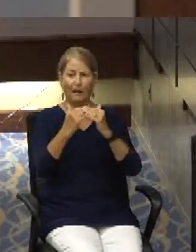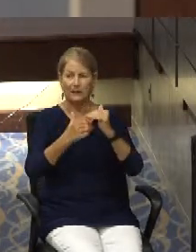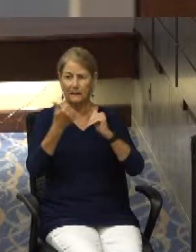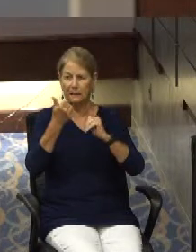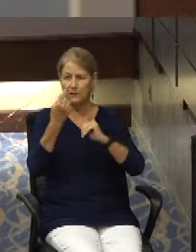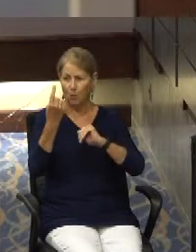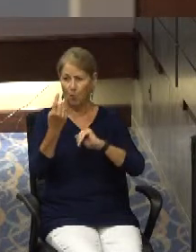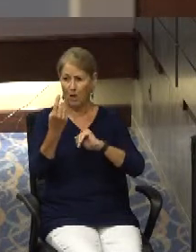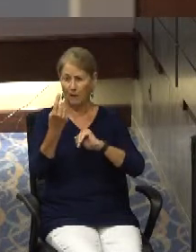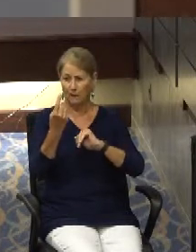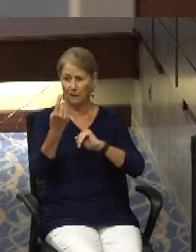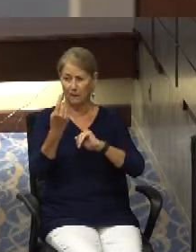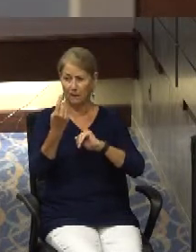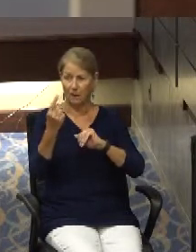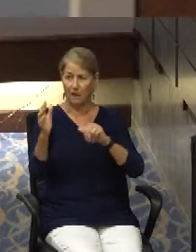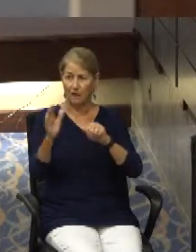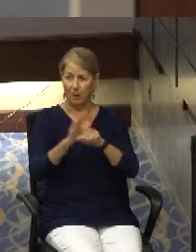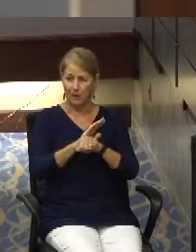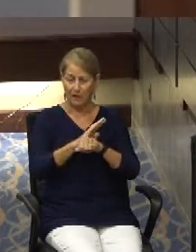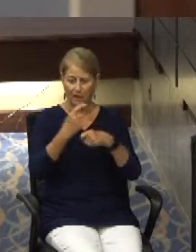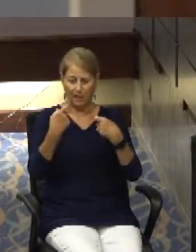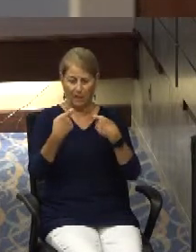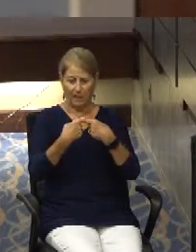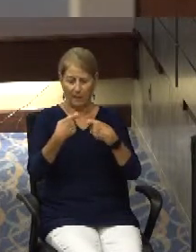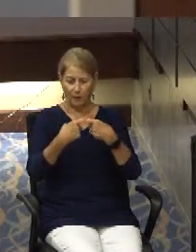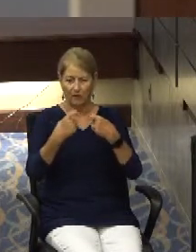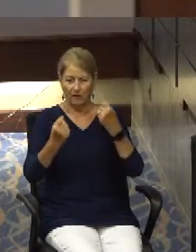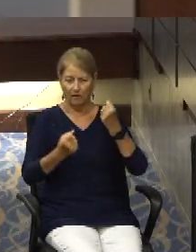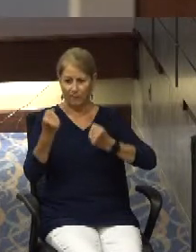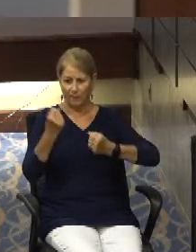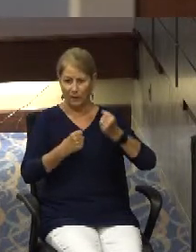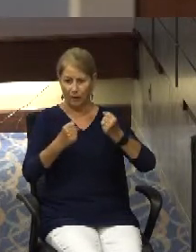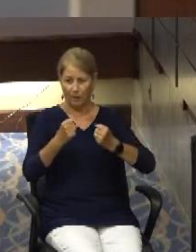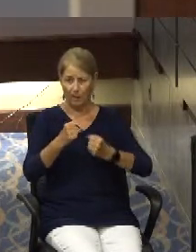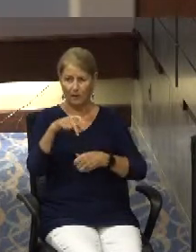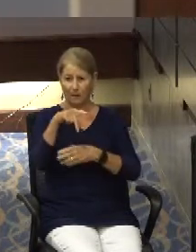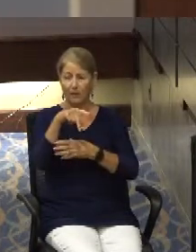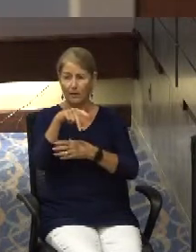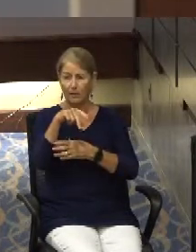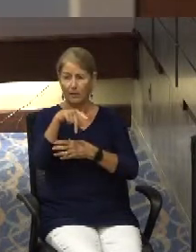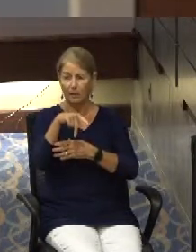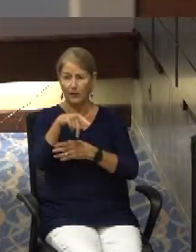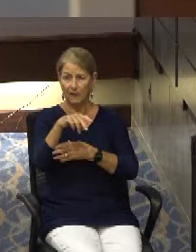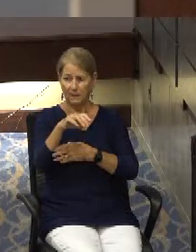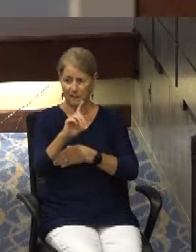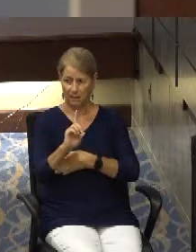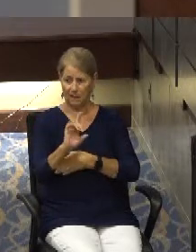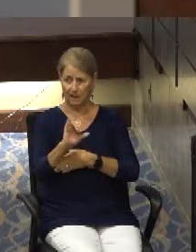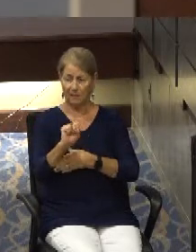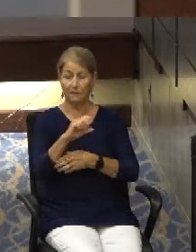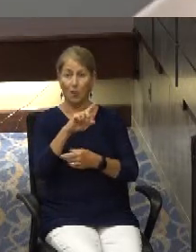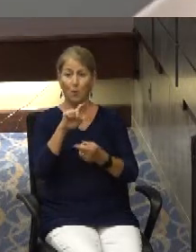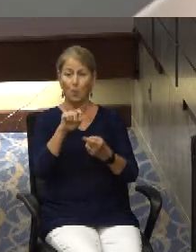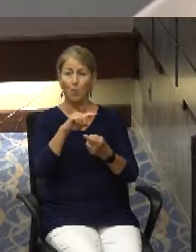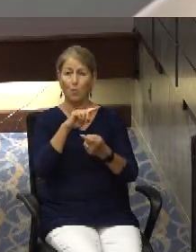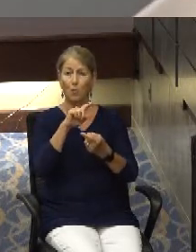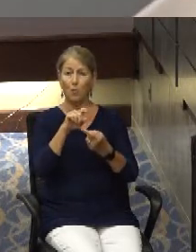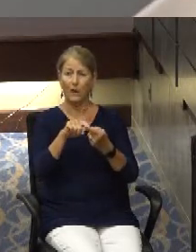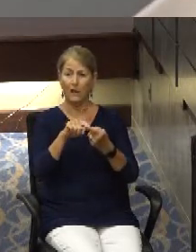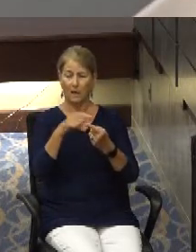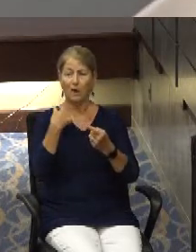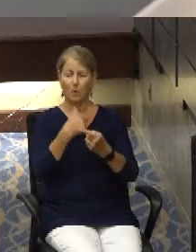one completely electric vehicle MPD is when? Well, we